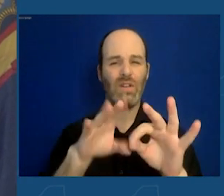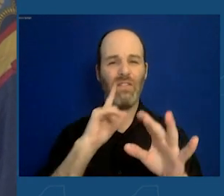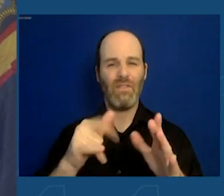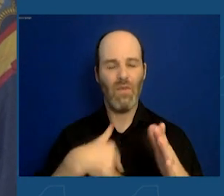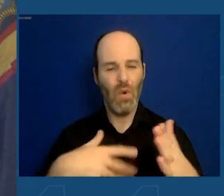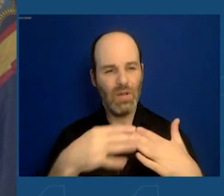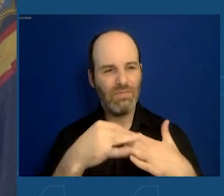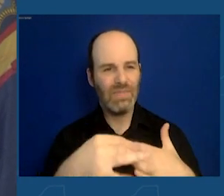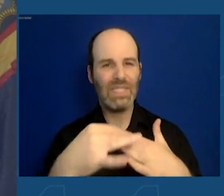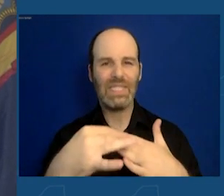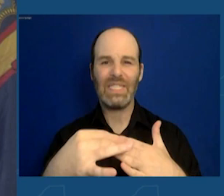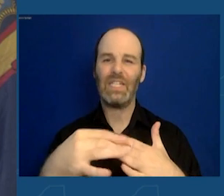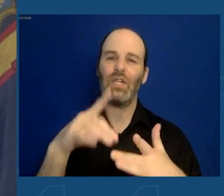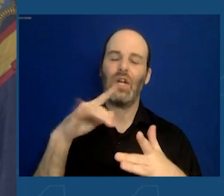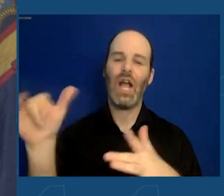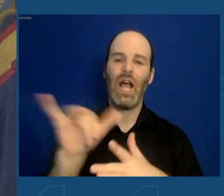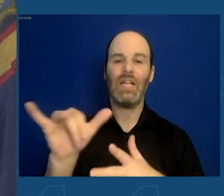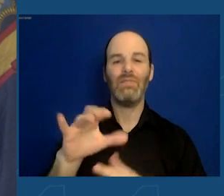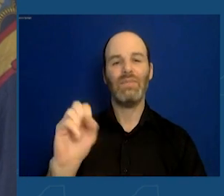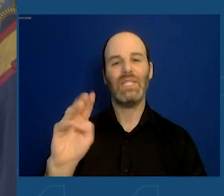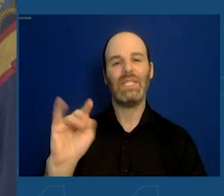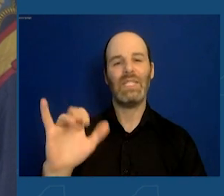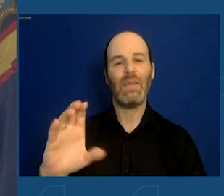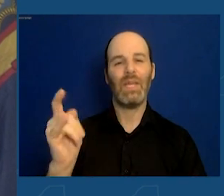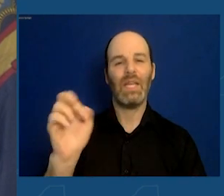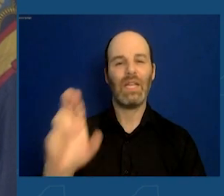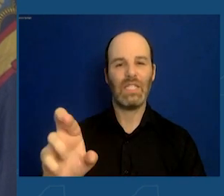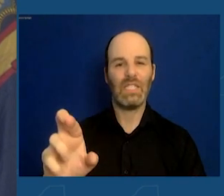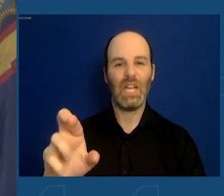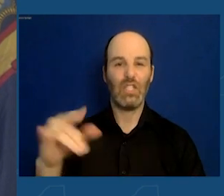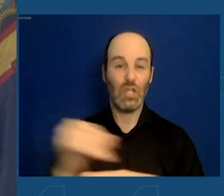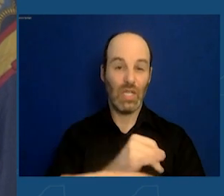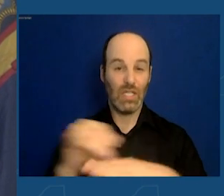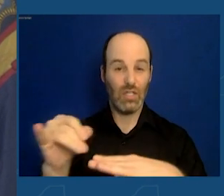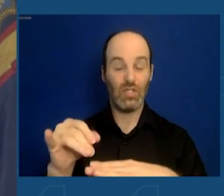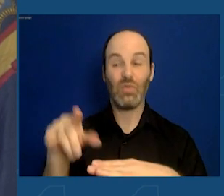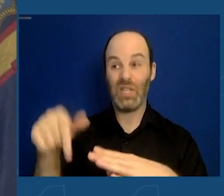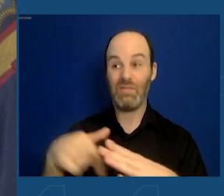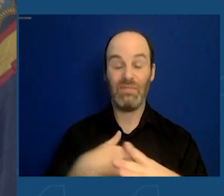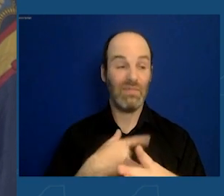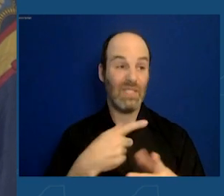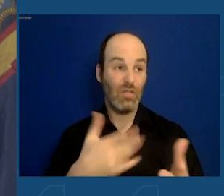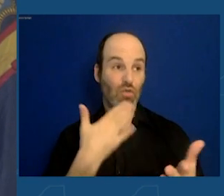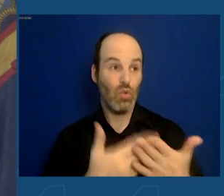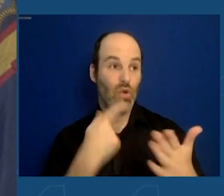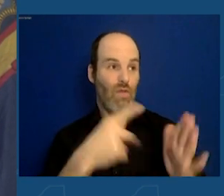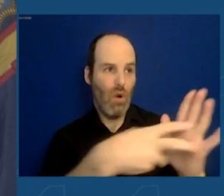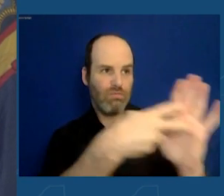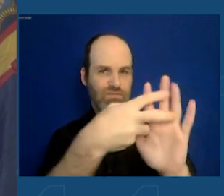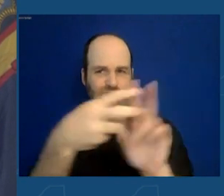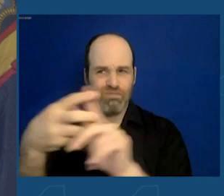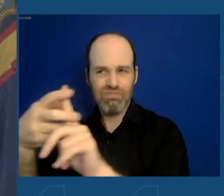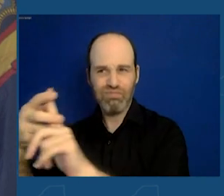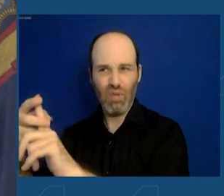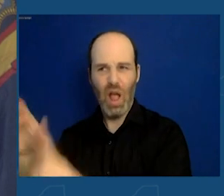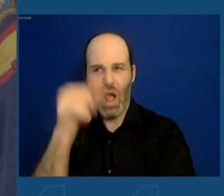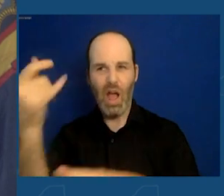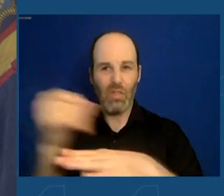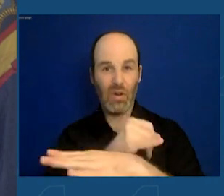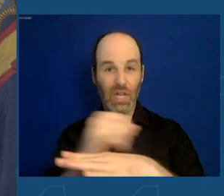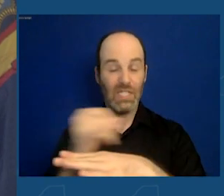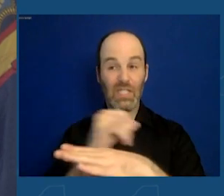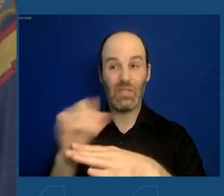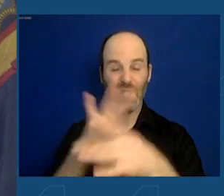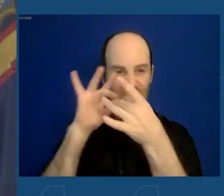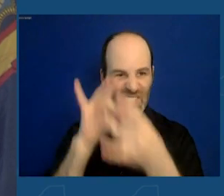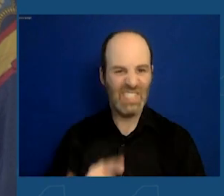the semiconductor industry. The site's potential for attracting other industries is directly tied to the advancements of the